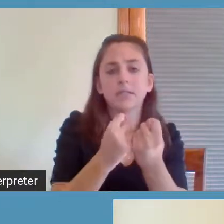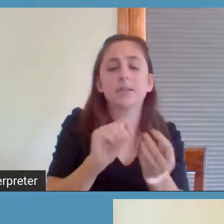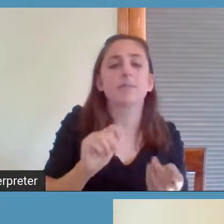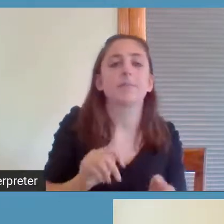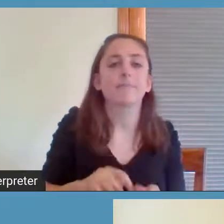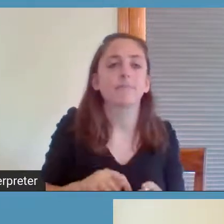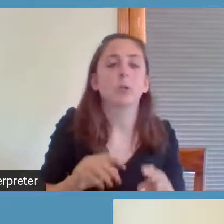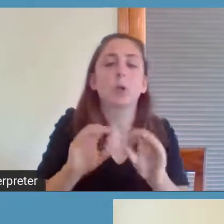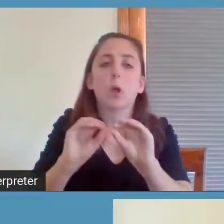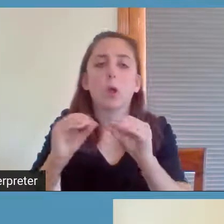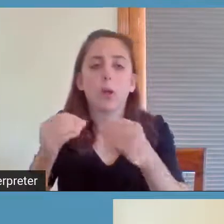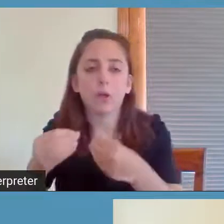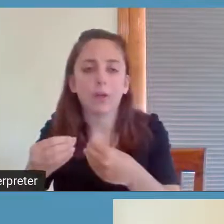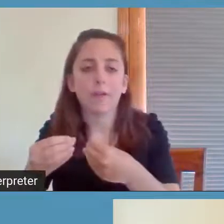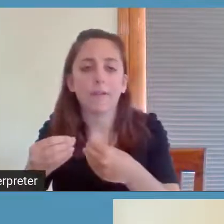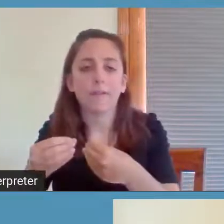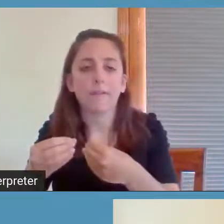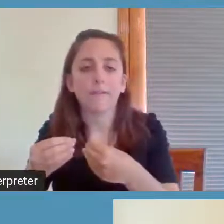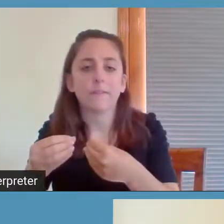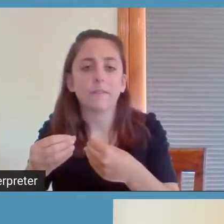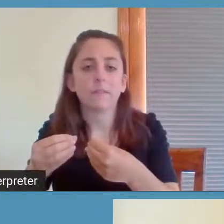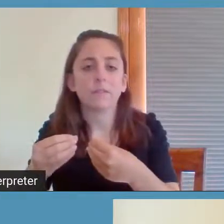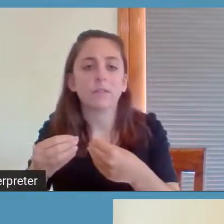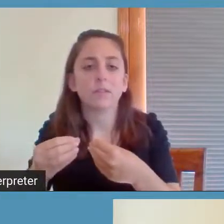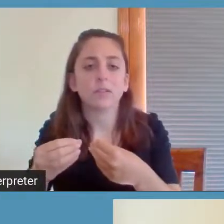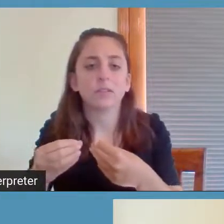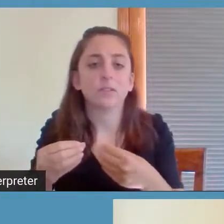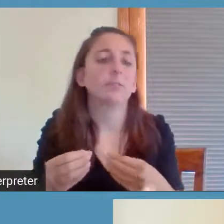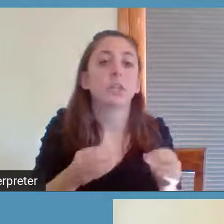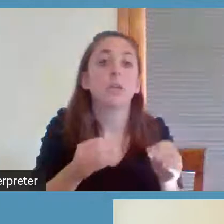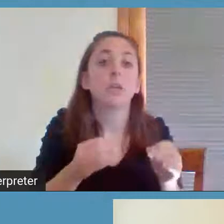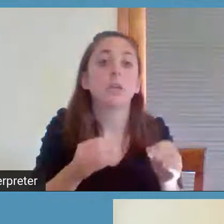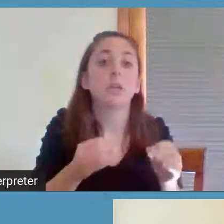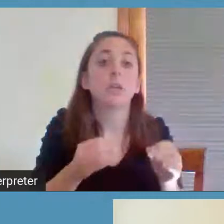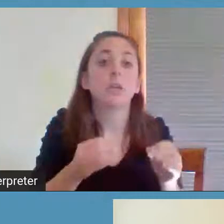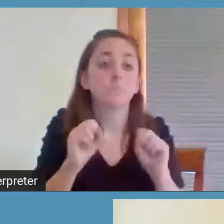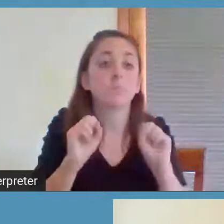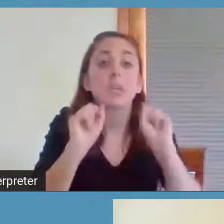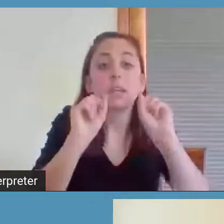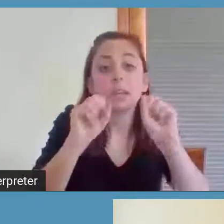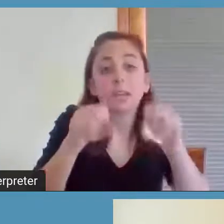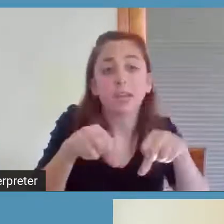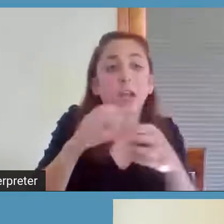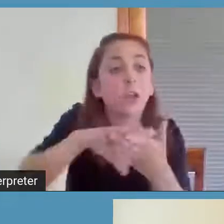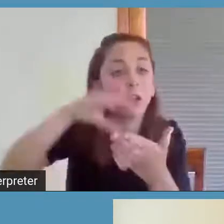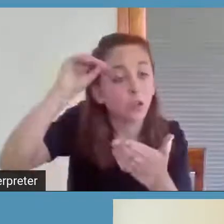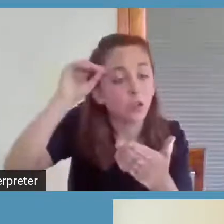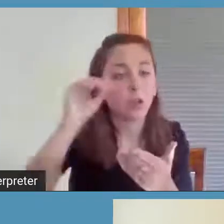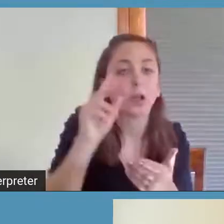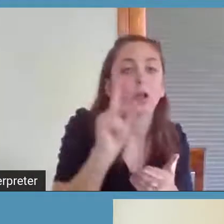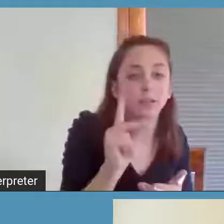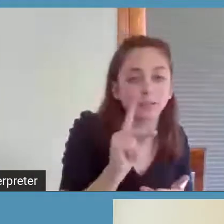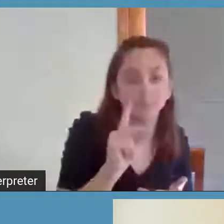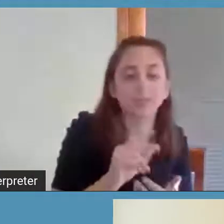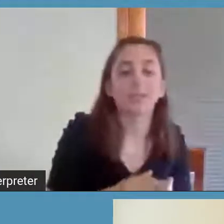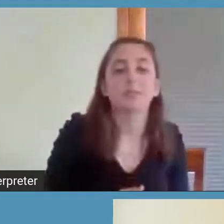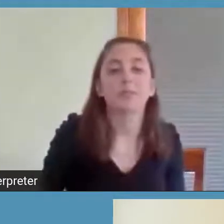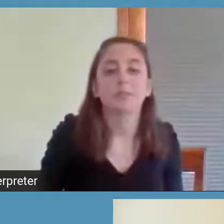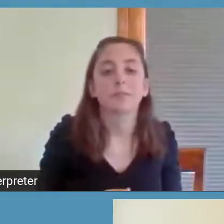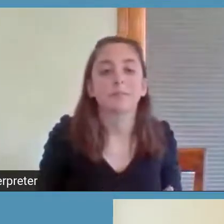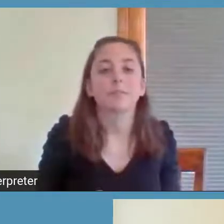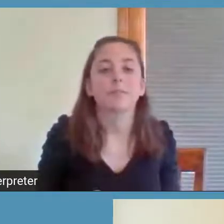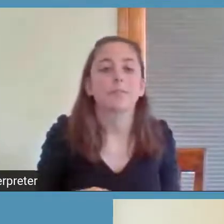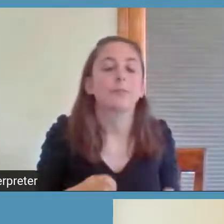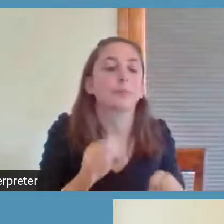office who did a trainings in Kunst Matrix. And they were the ones, not me, to collect the